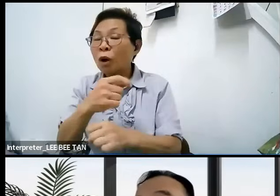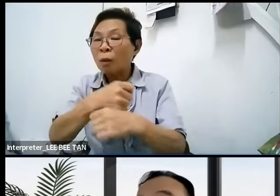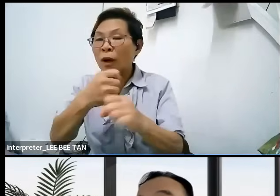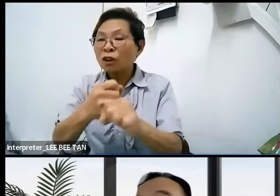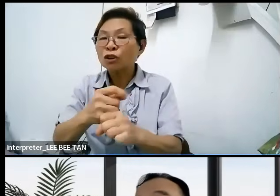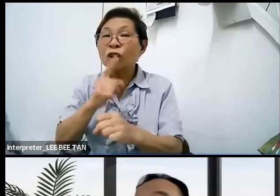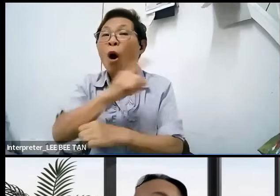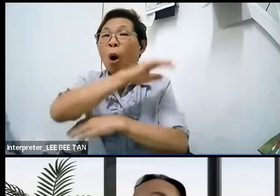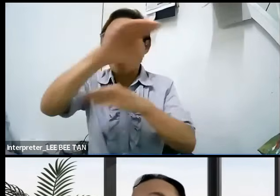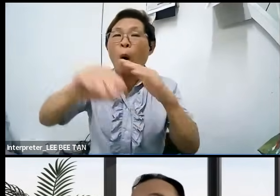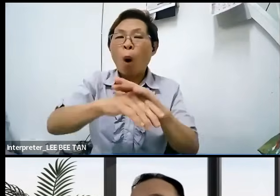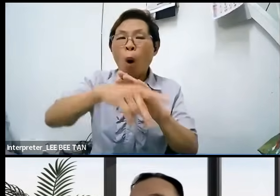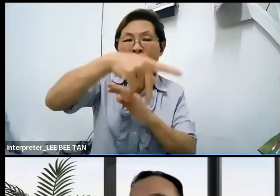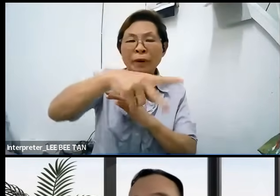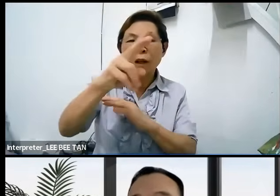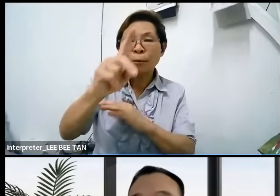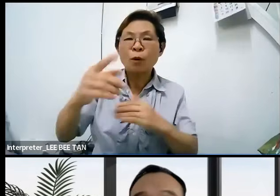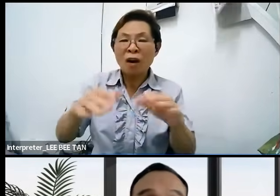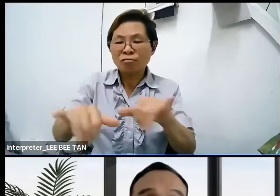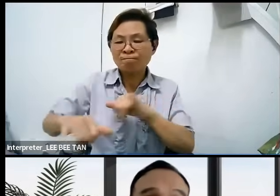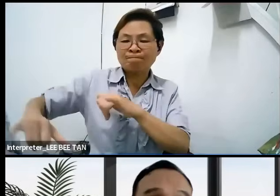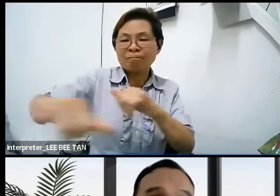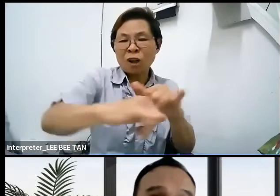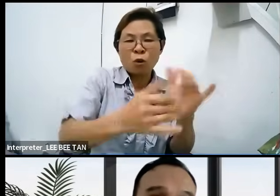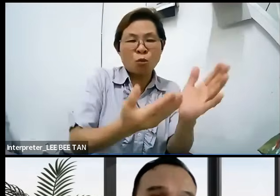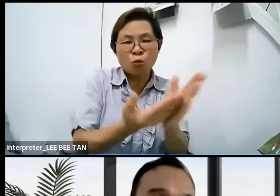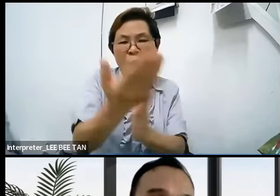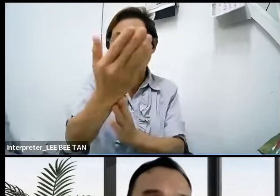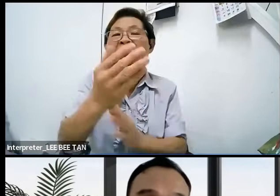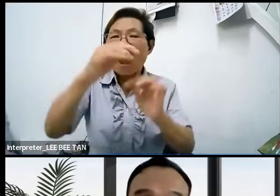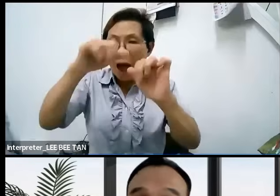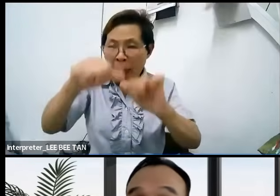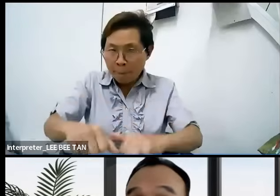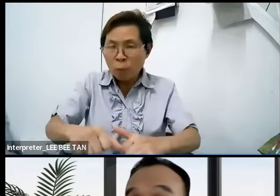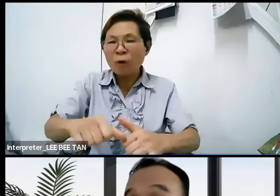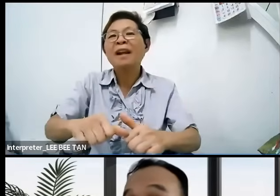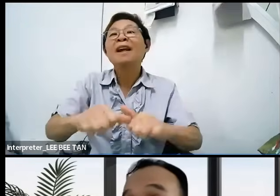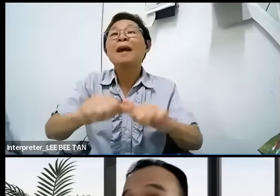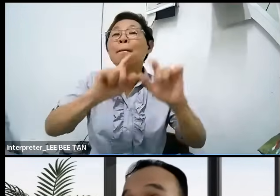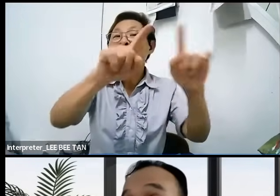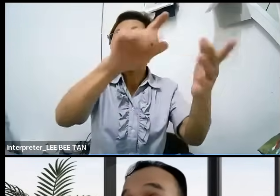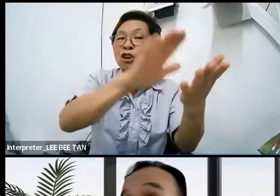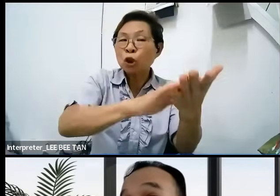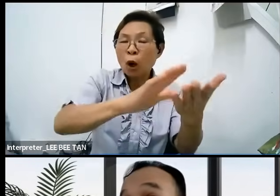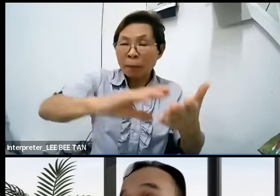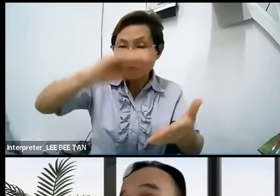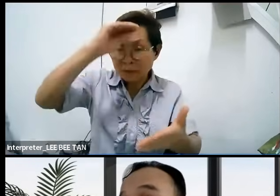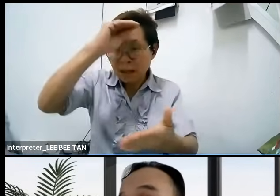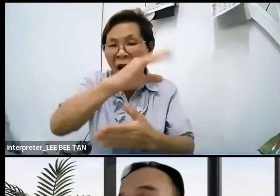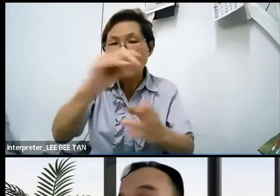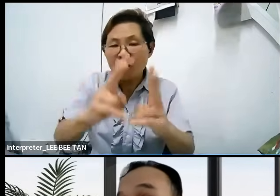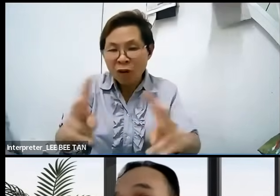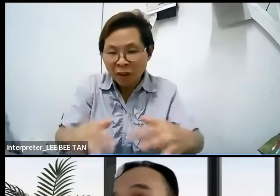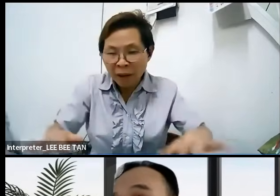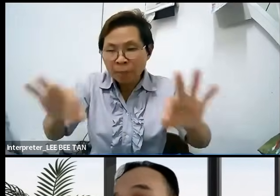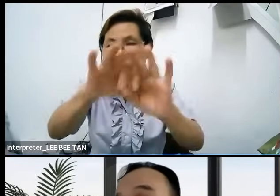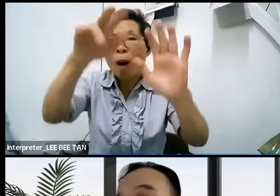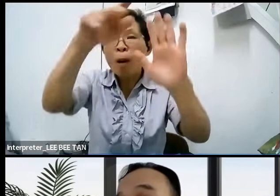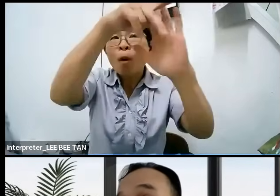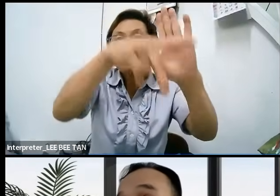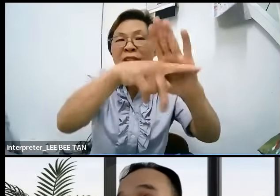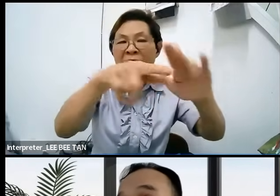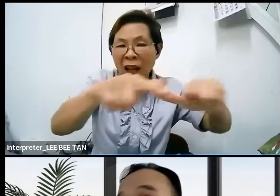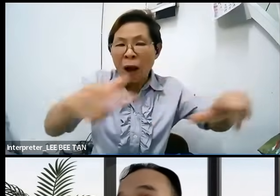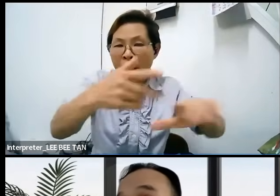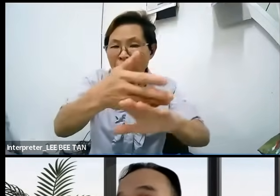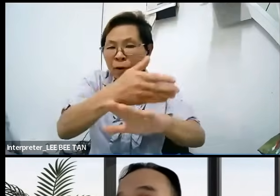with disabilities have equal rights and access to quality education is also very important at the policy level before we, go on